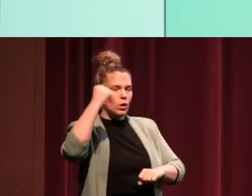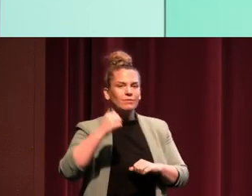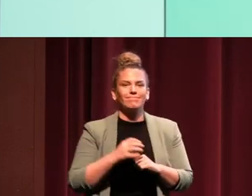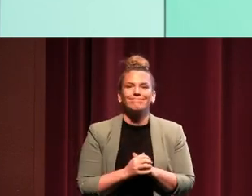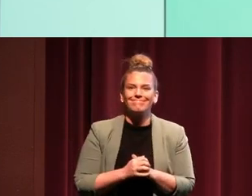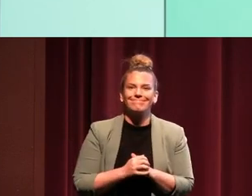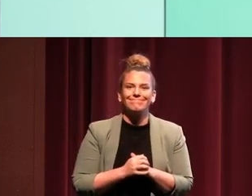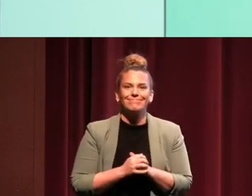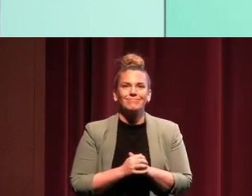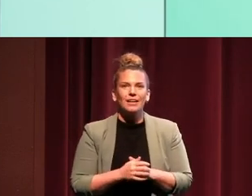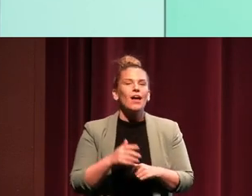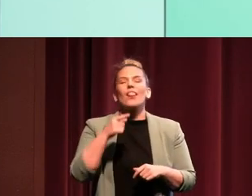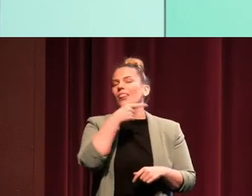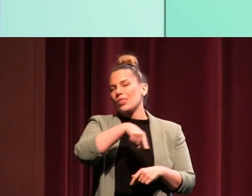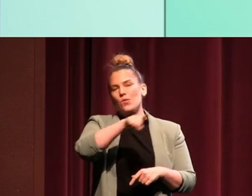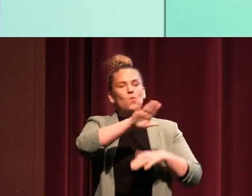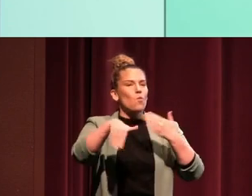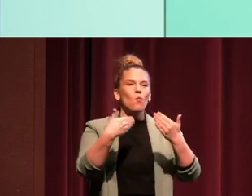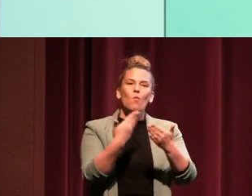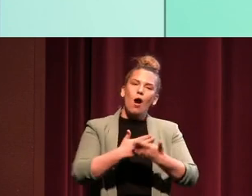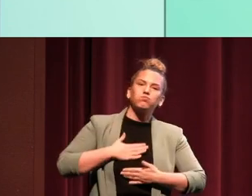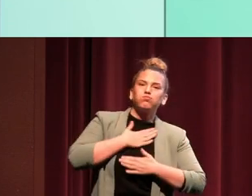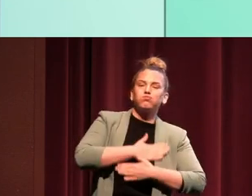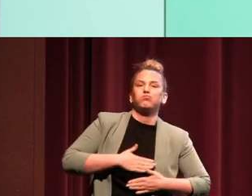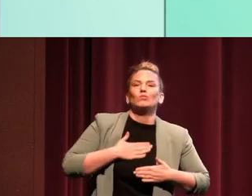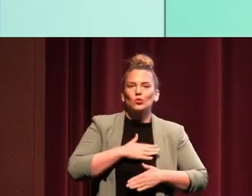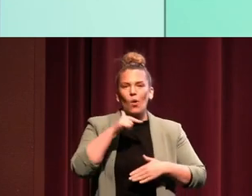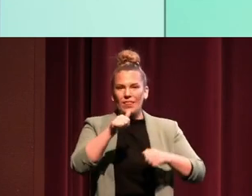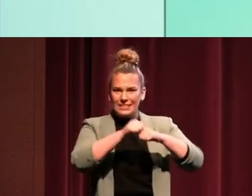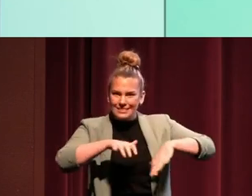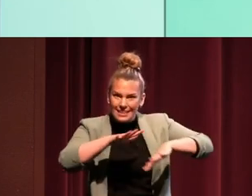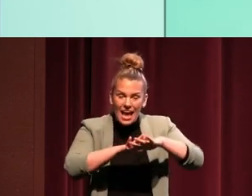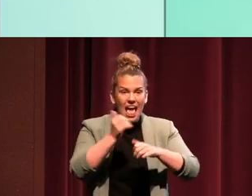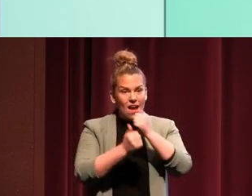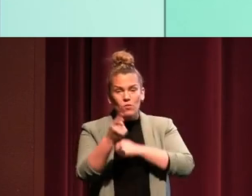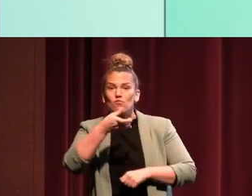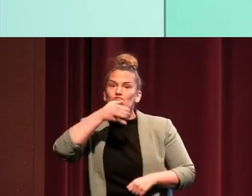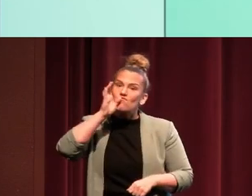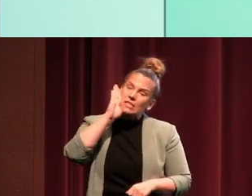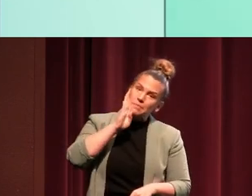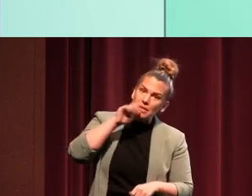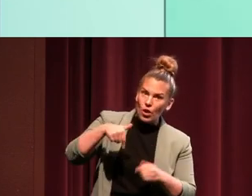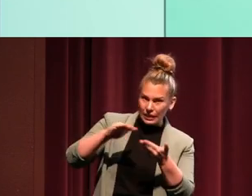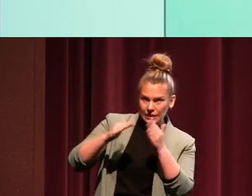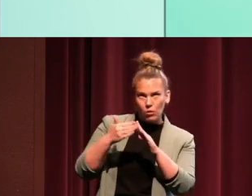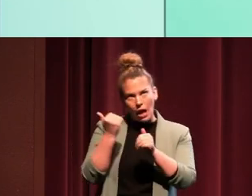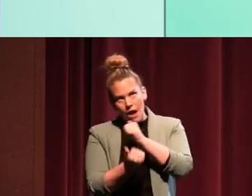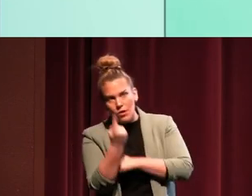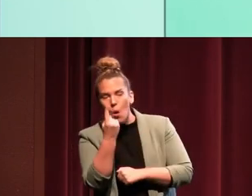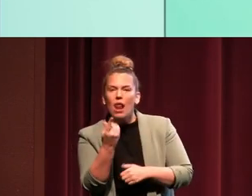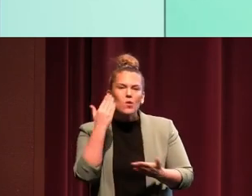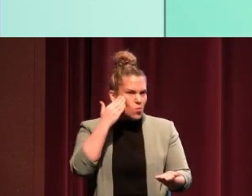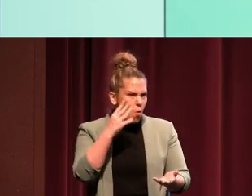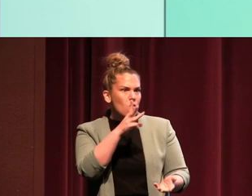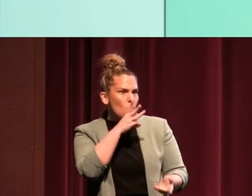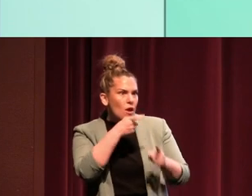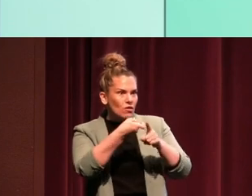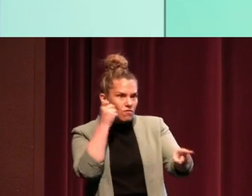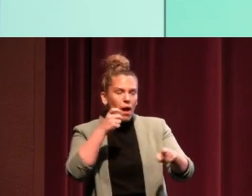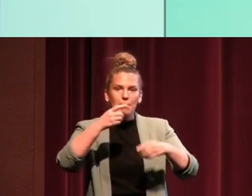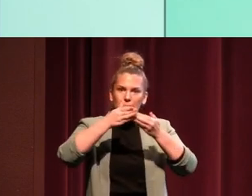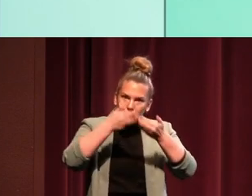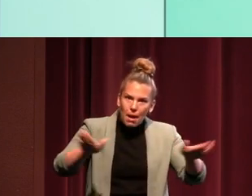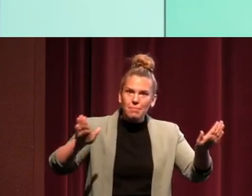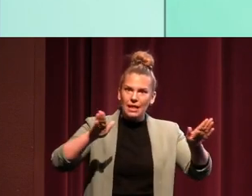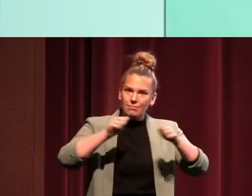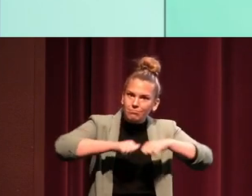Uses and enjoys public land. Everyone that drinks beer in this town, which is everybody, the water comes from public lands, and I can go on